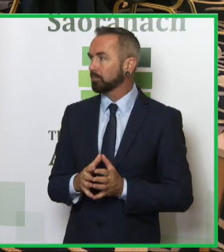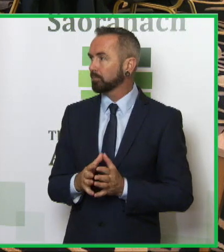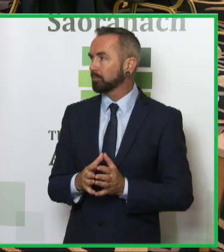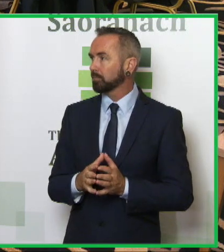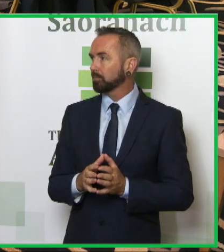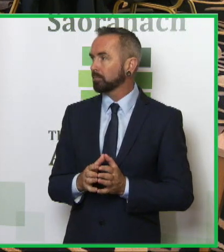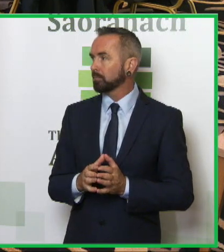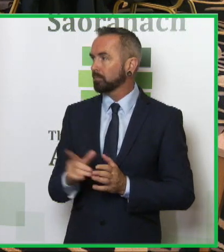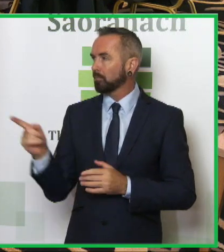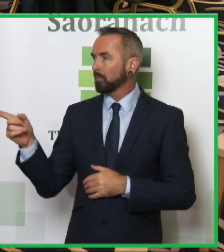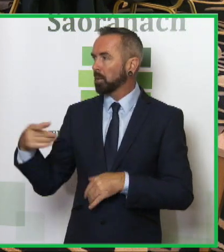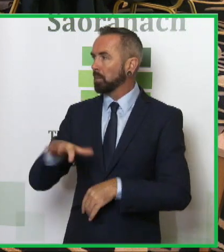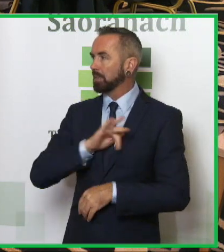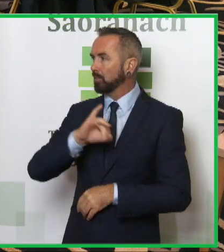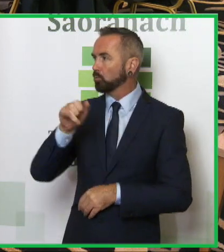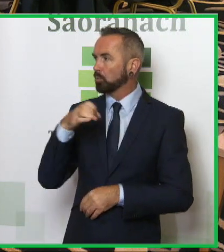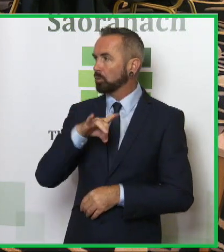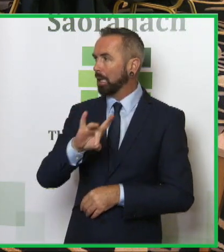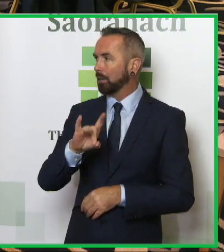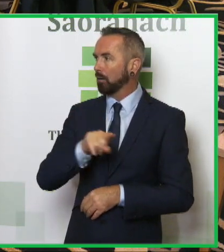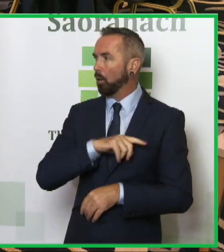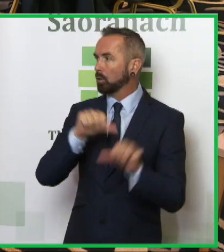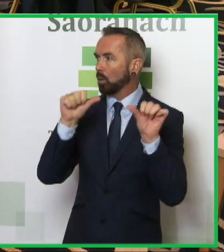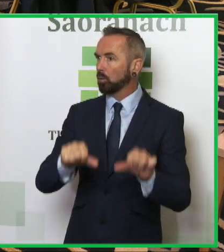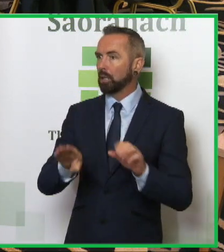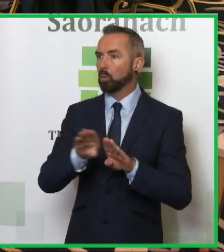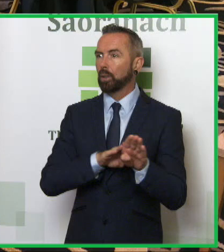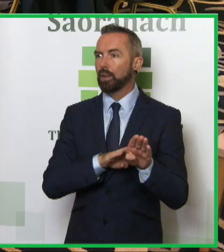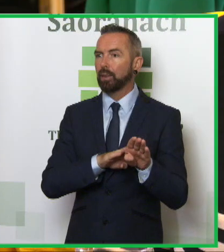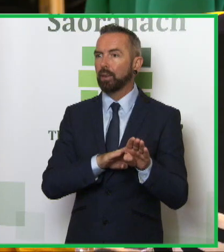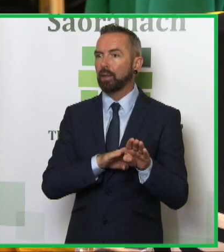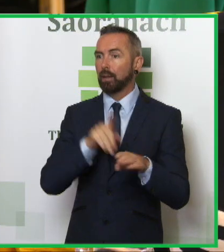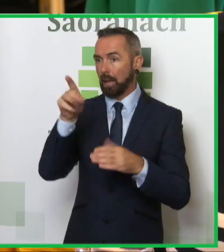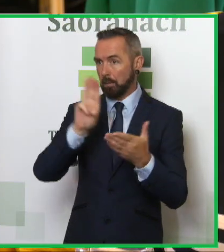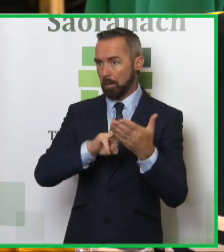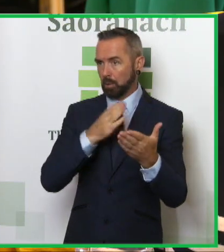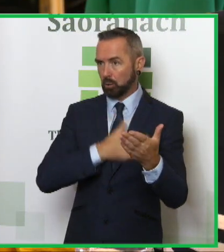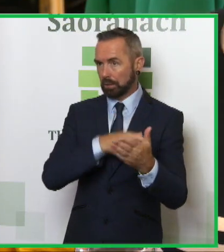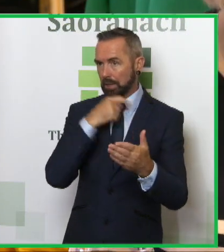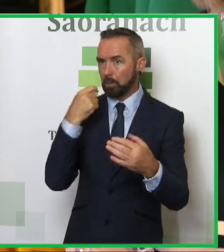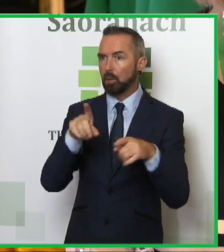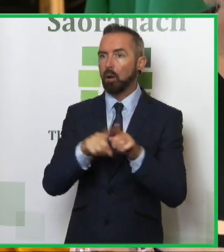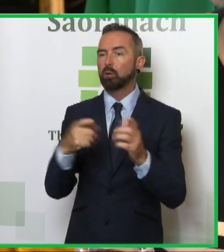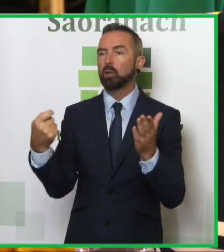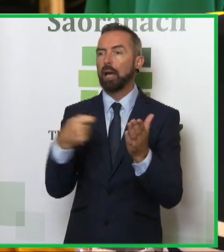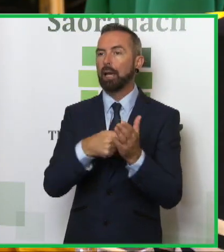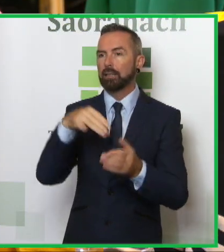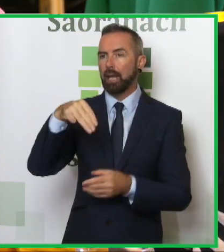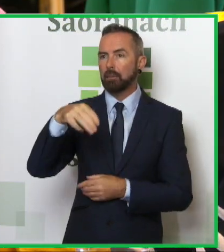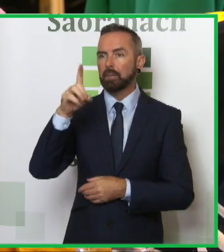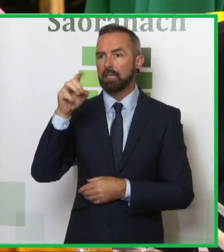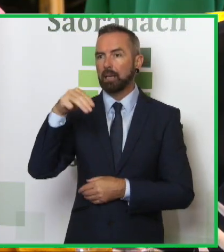I guess I would also, I would agree with what that member just said, but I'd also possibly add MDMA